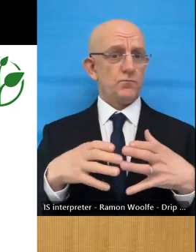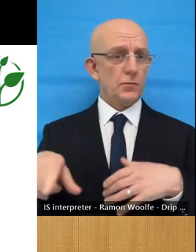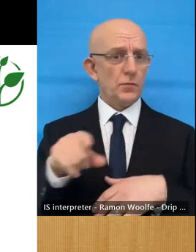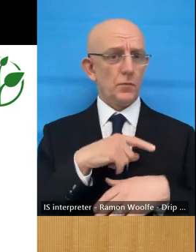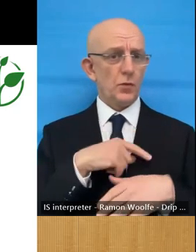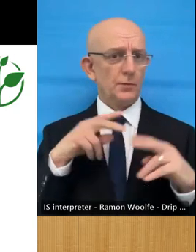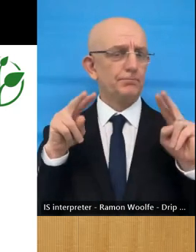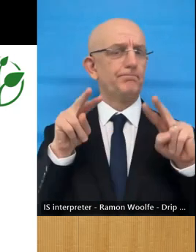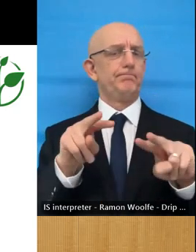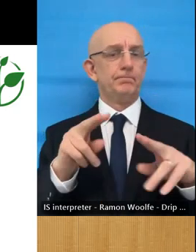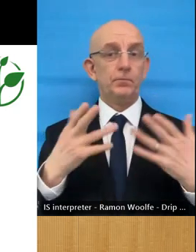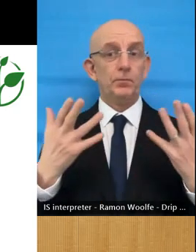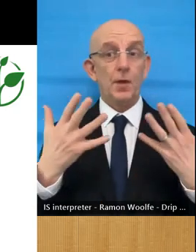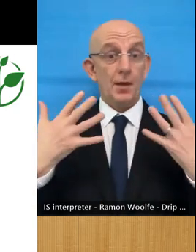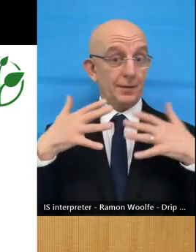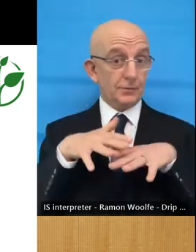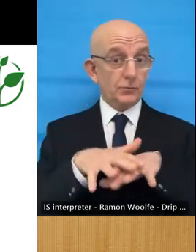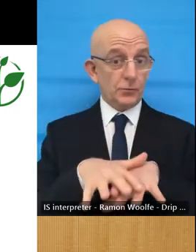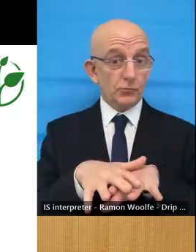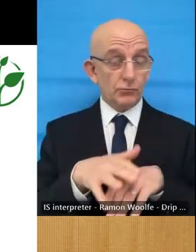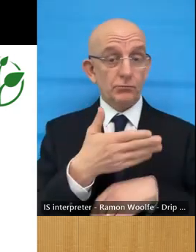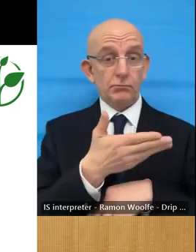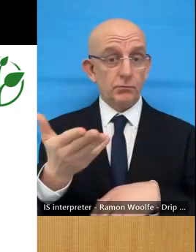aged 14 to 19.